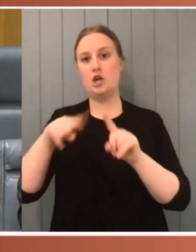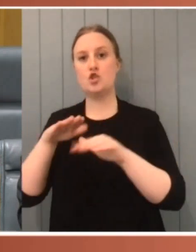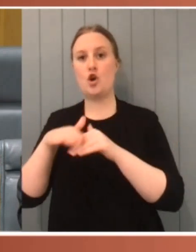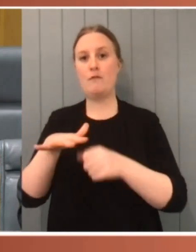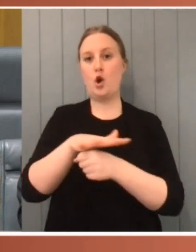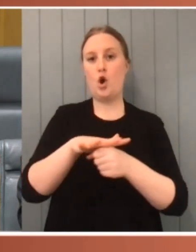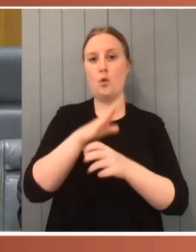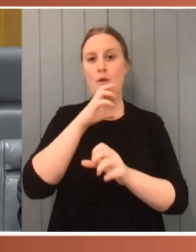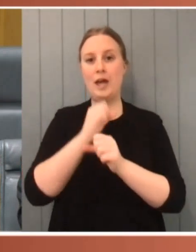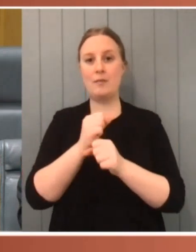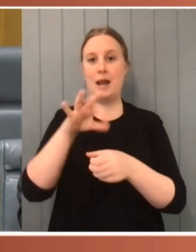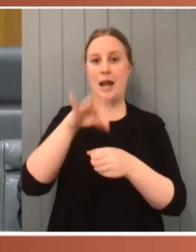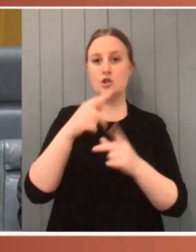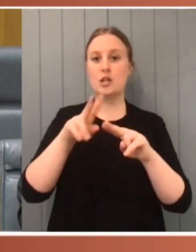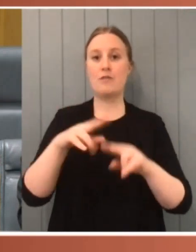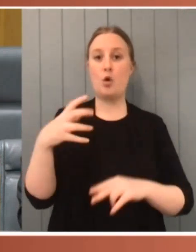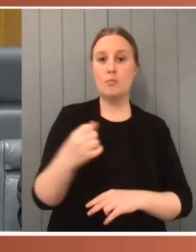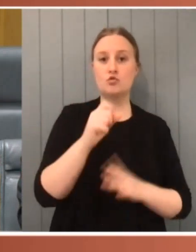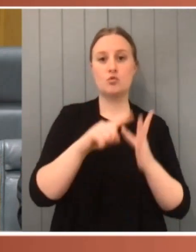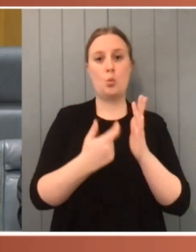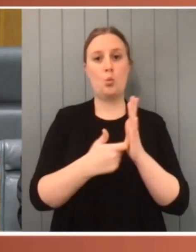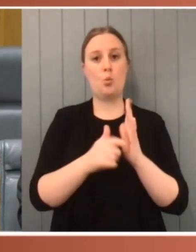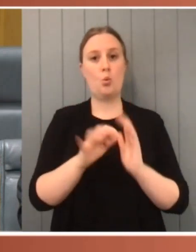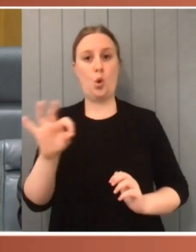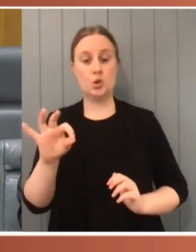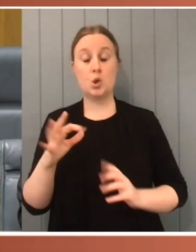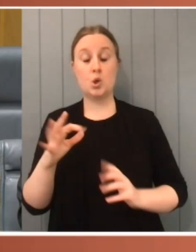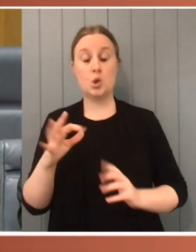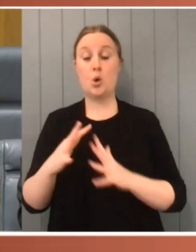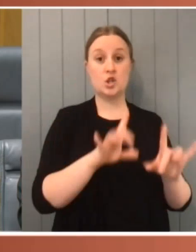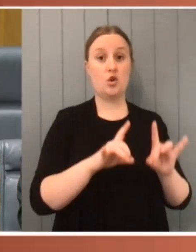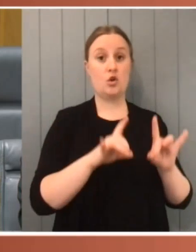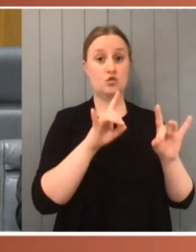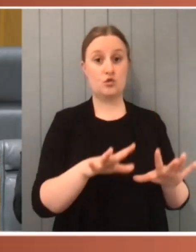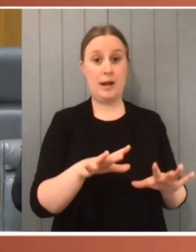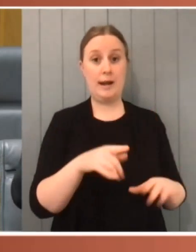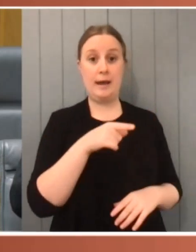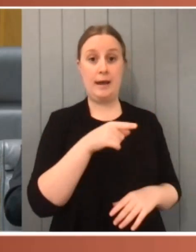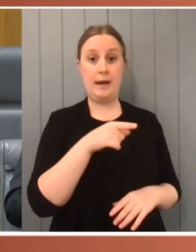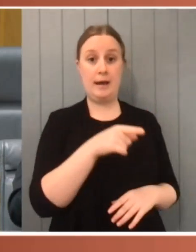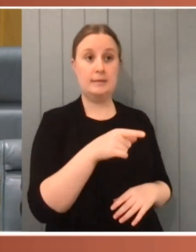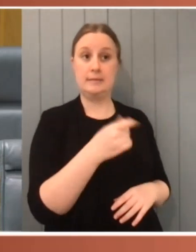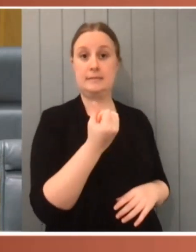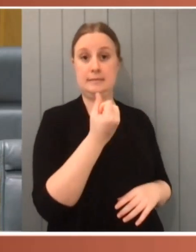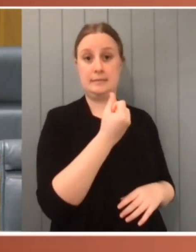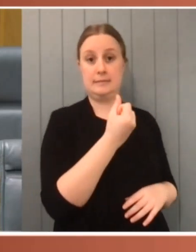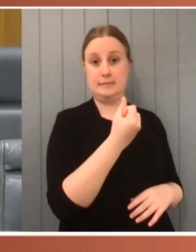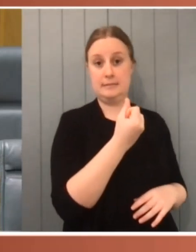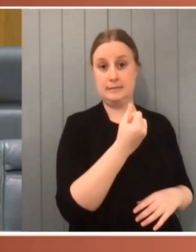elections were compulsory or not. Not the case in Western Australia, from what I could work out, for instance, whereas where I come